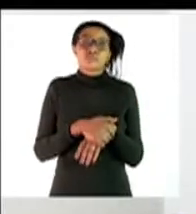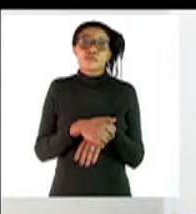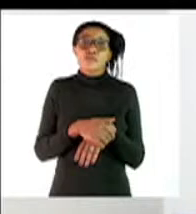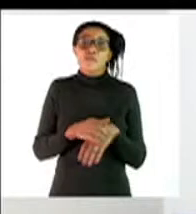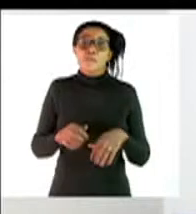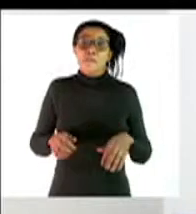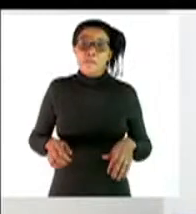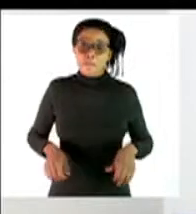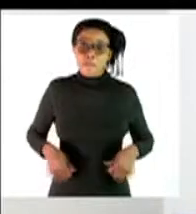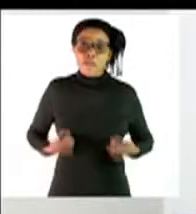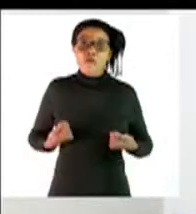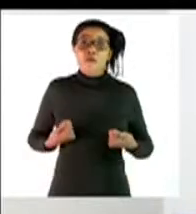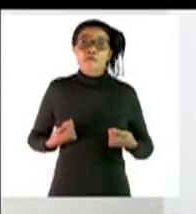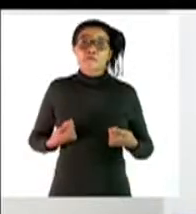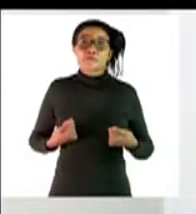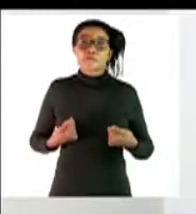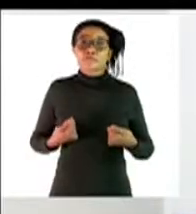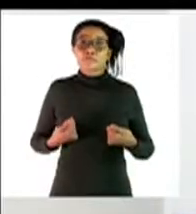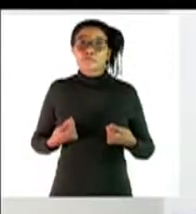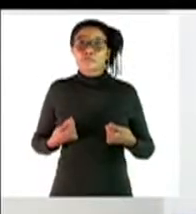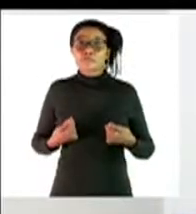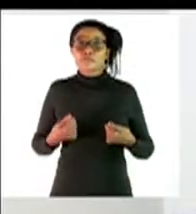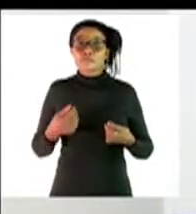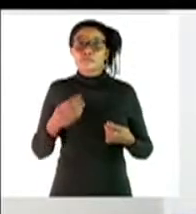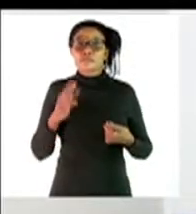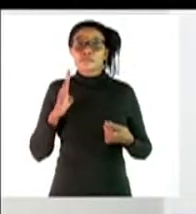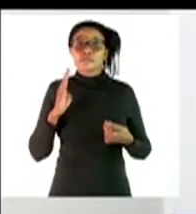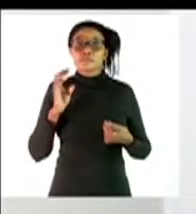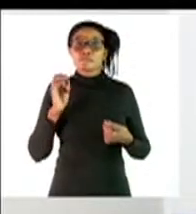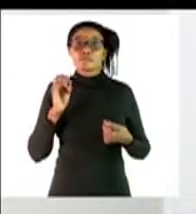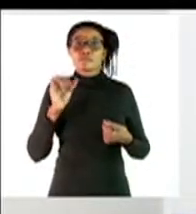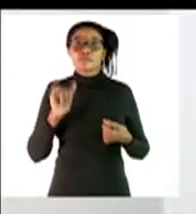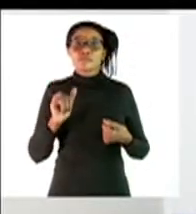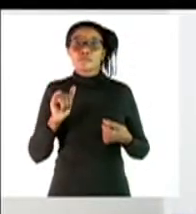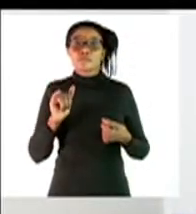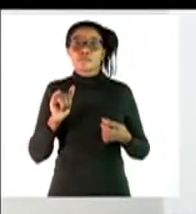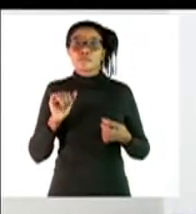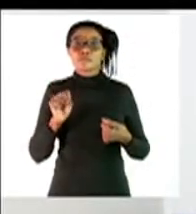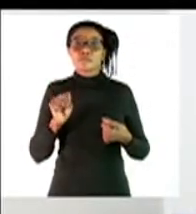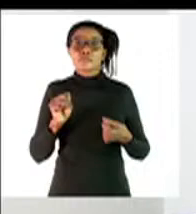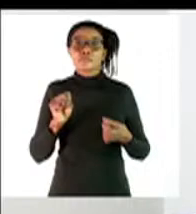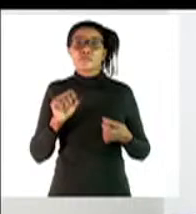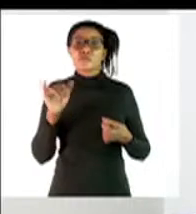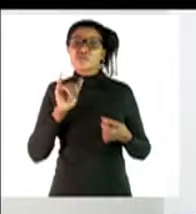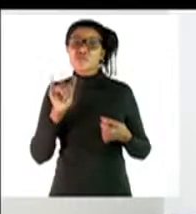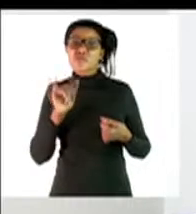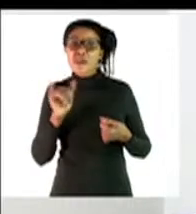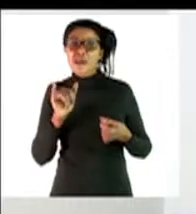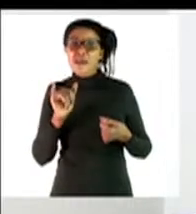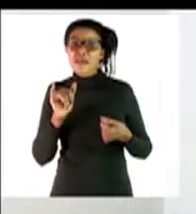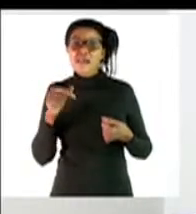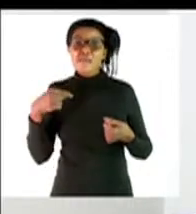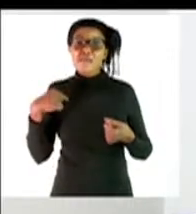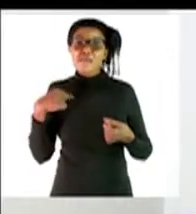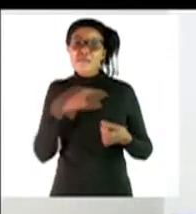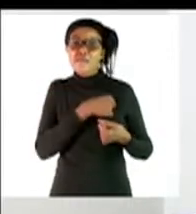Boys, with what female will we match it? With